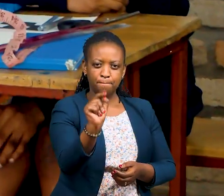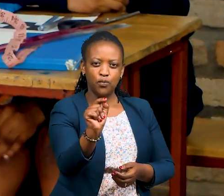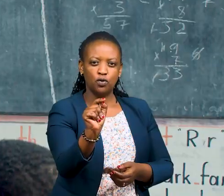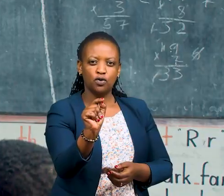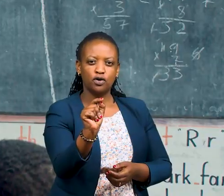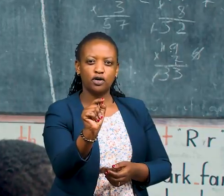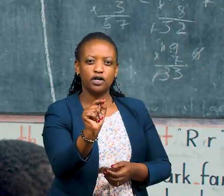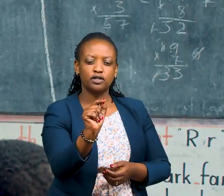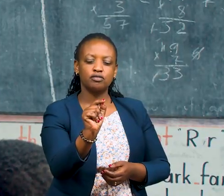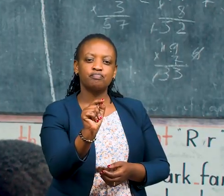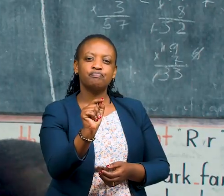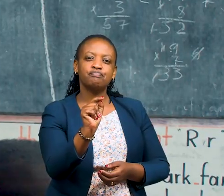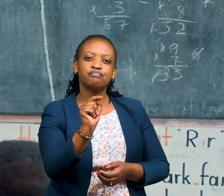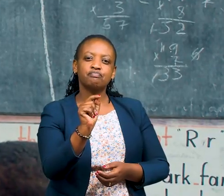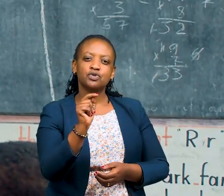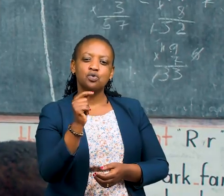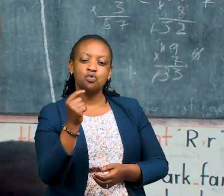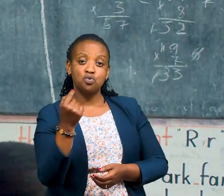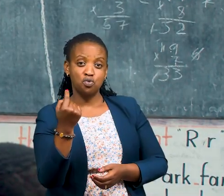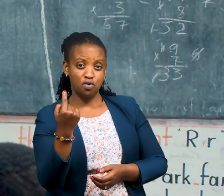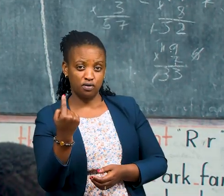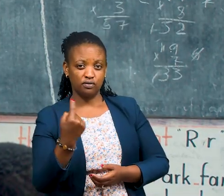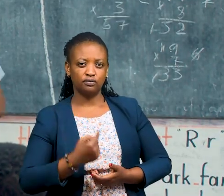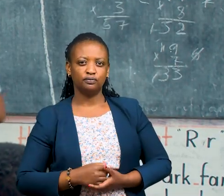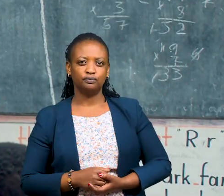3 point.